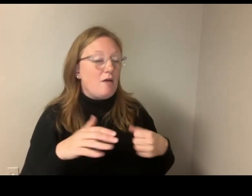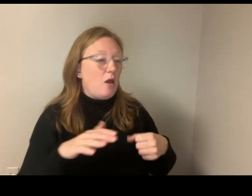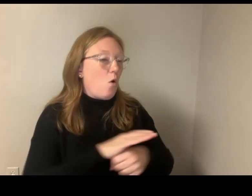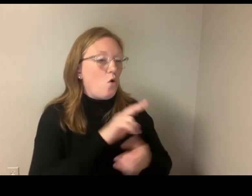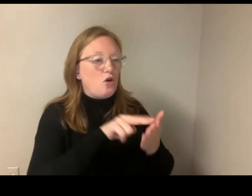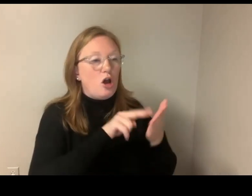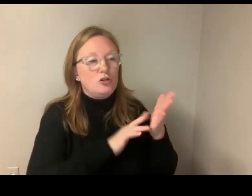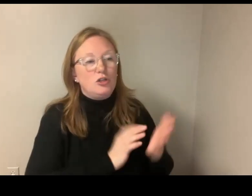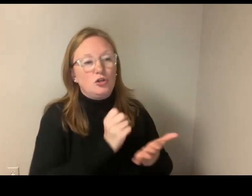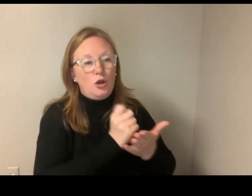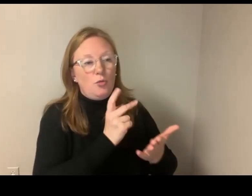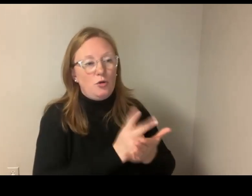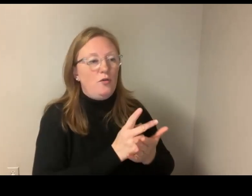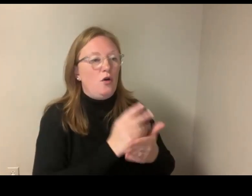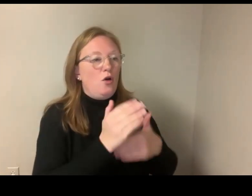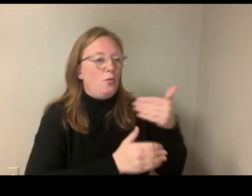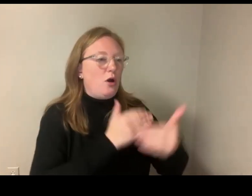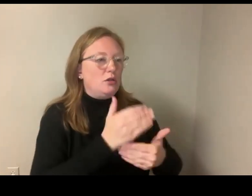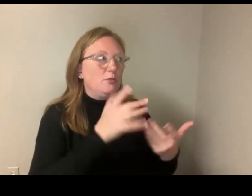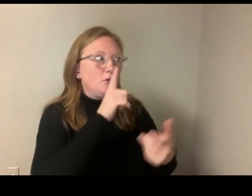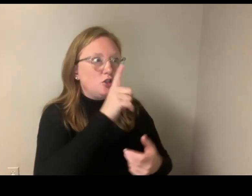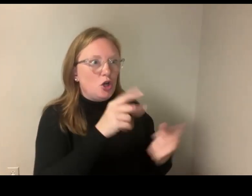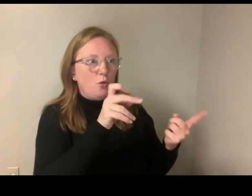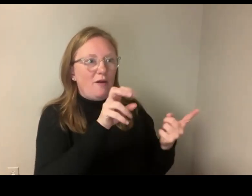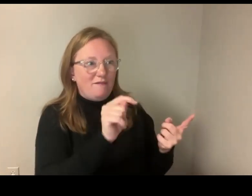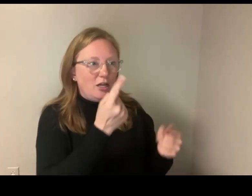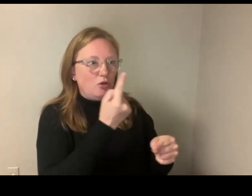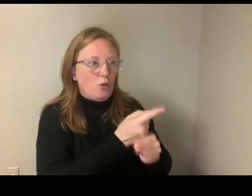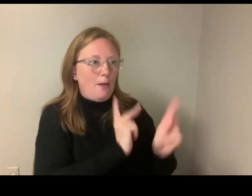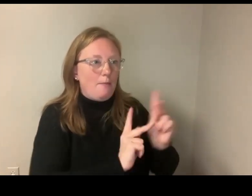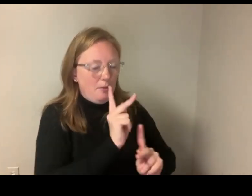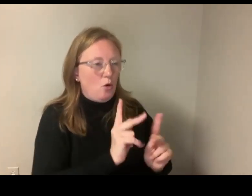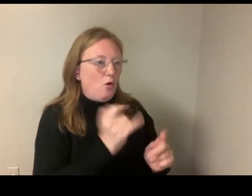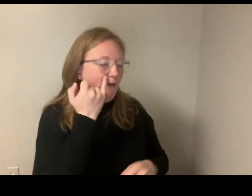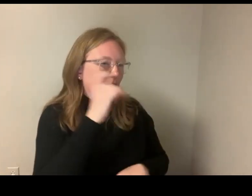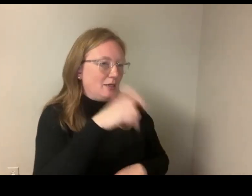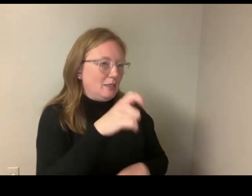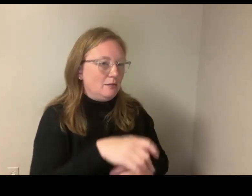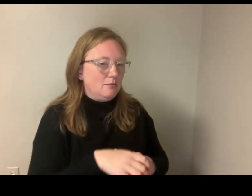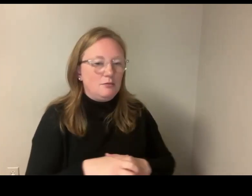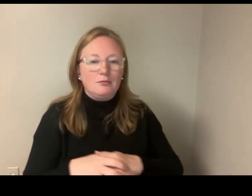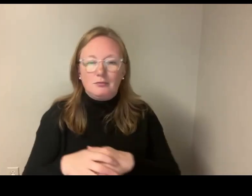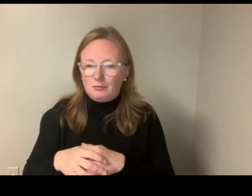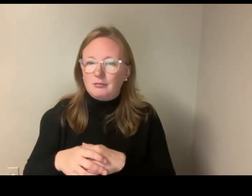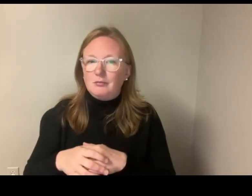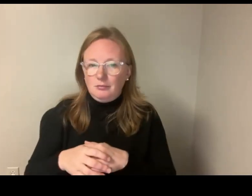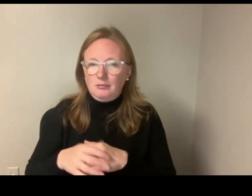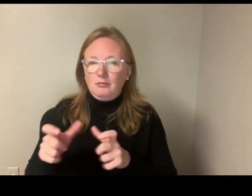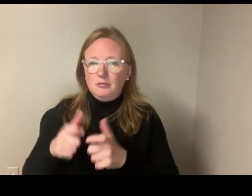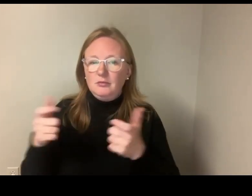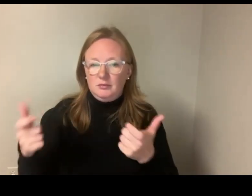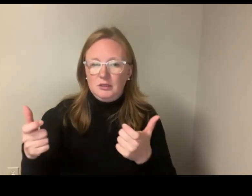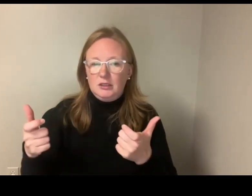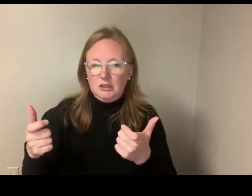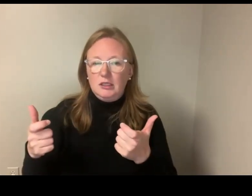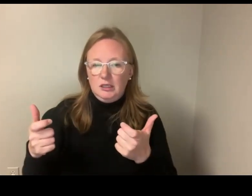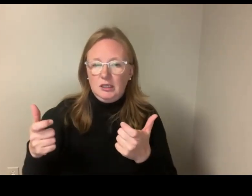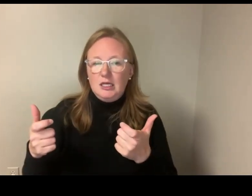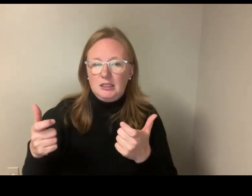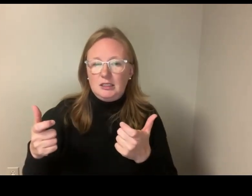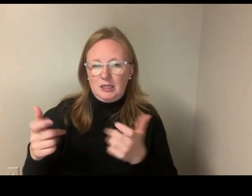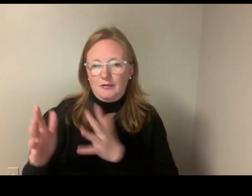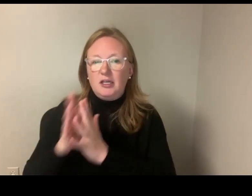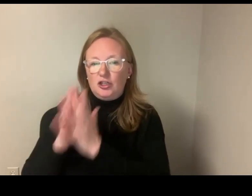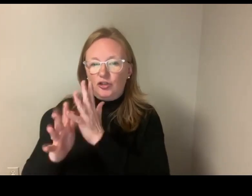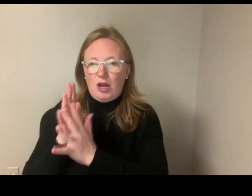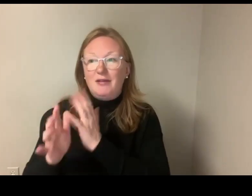make sure we're vetting them and allowing them in as necessary. Yeah, significant traffic flow, so to speak.